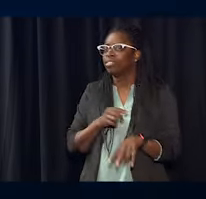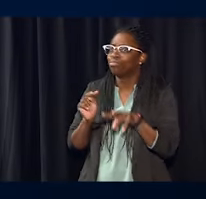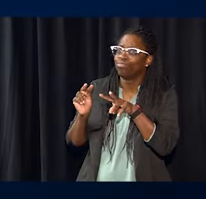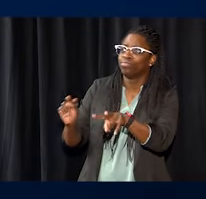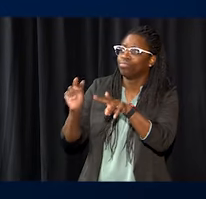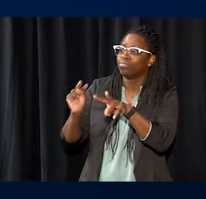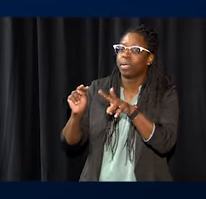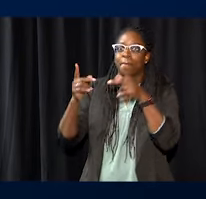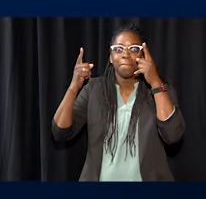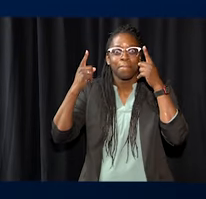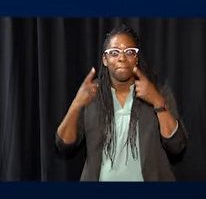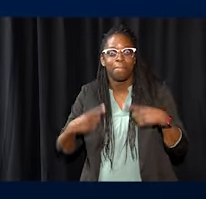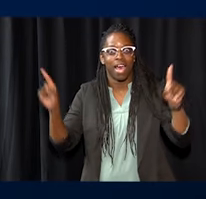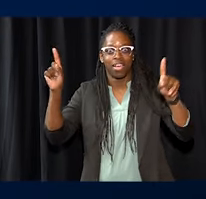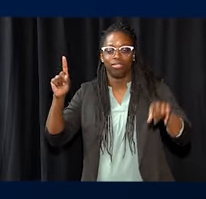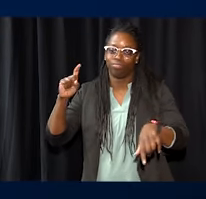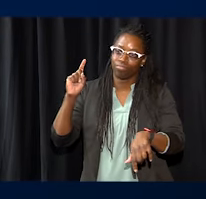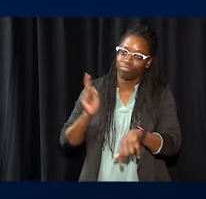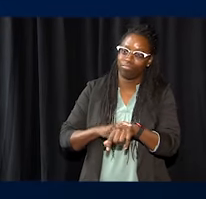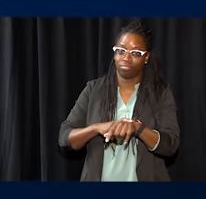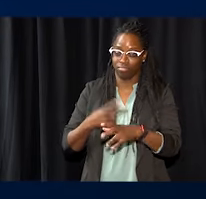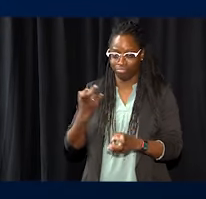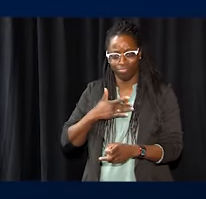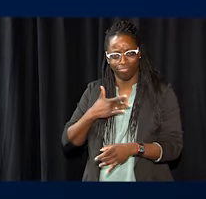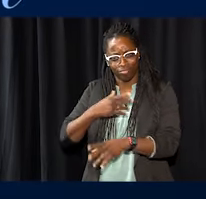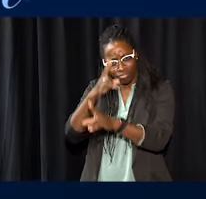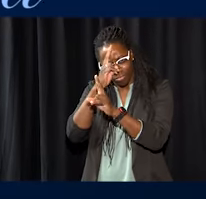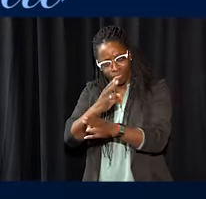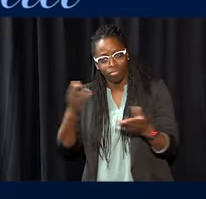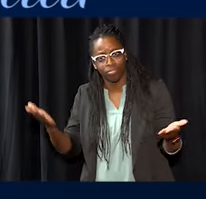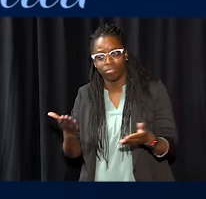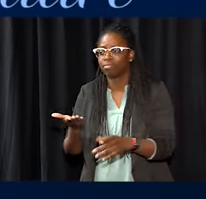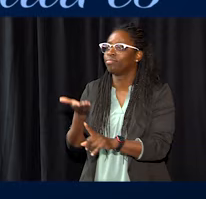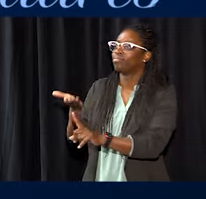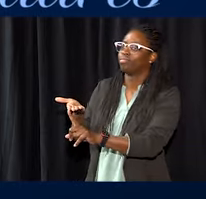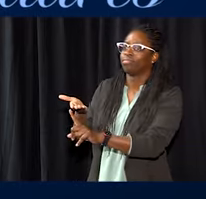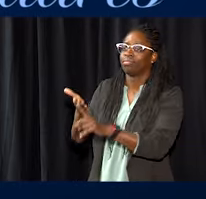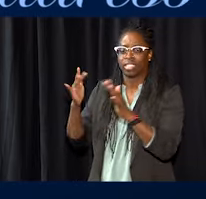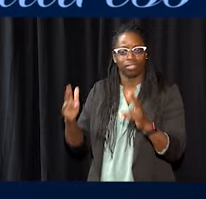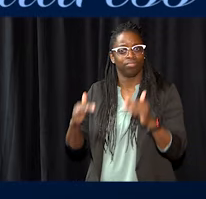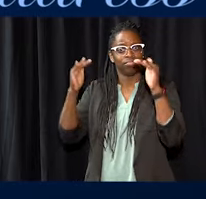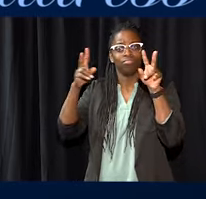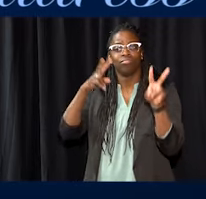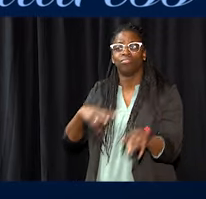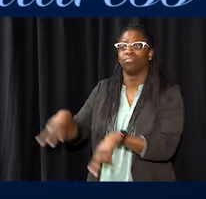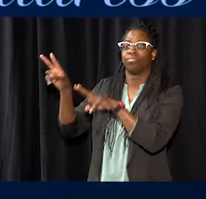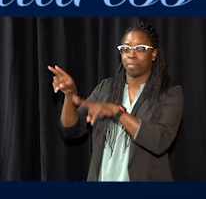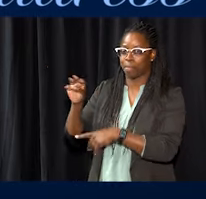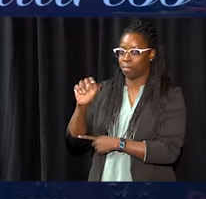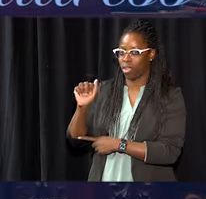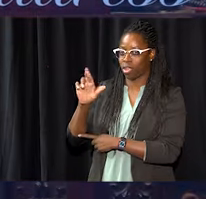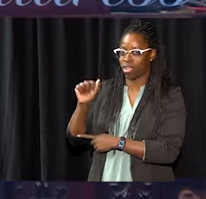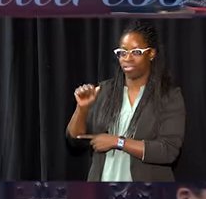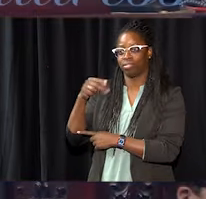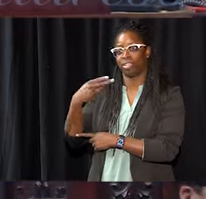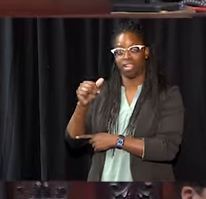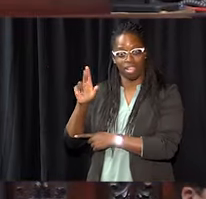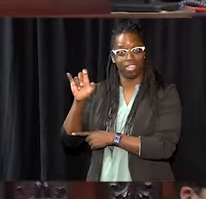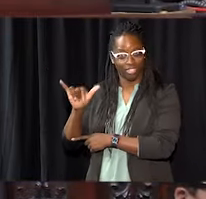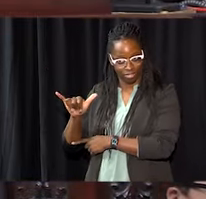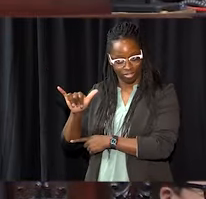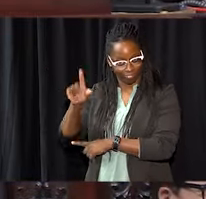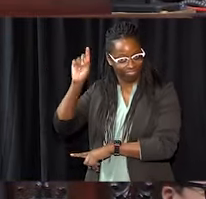It is now my great honor to introduce Her Excellency Maura T. Healey, Governor of